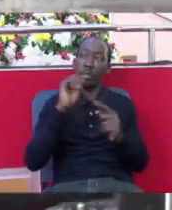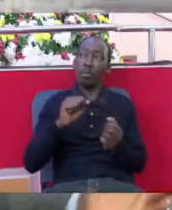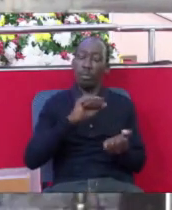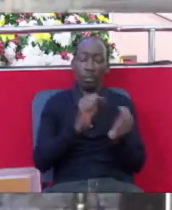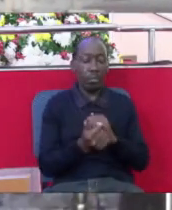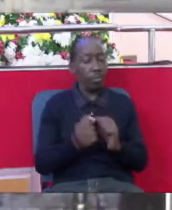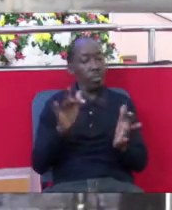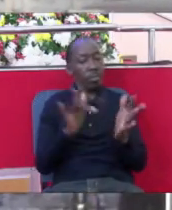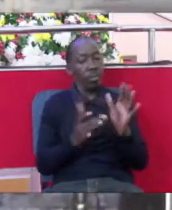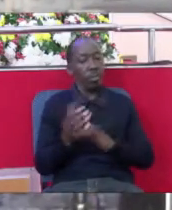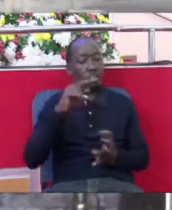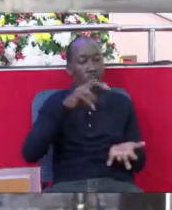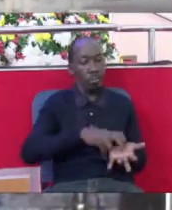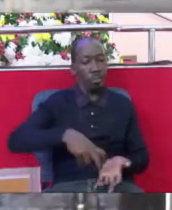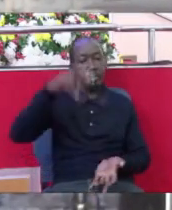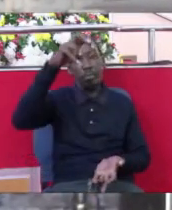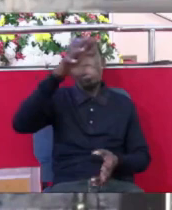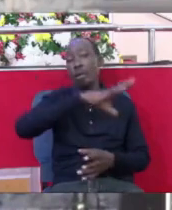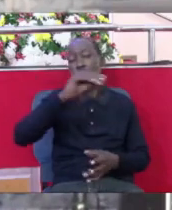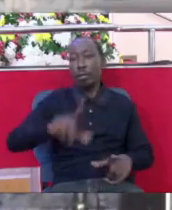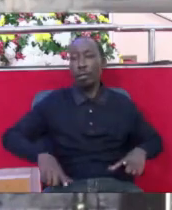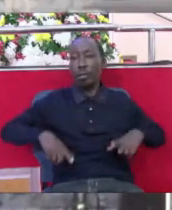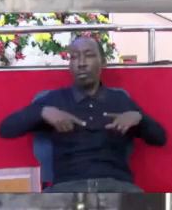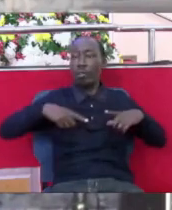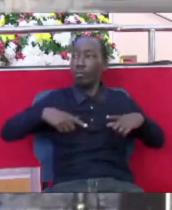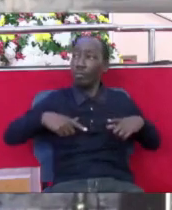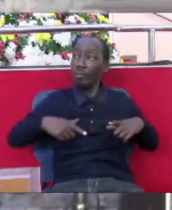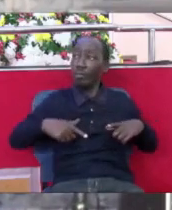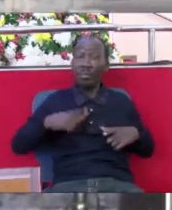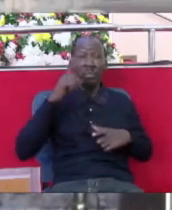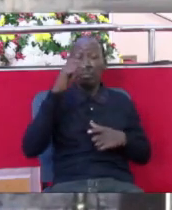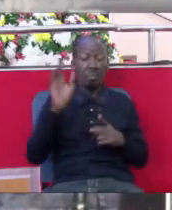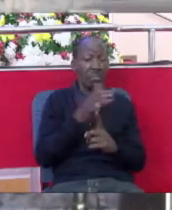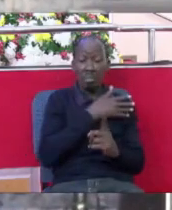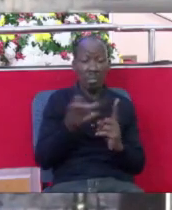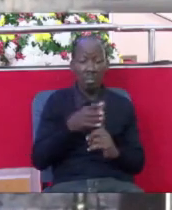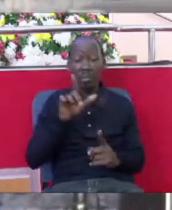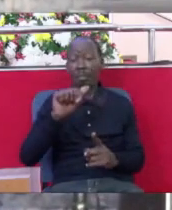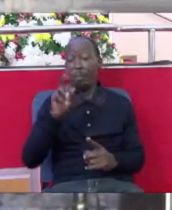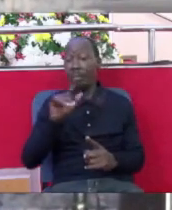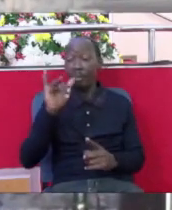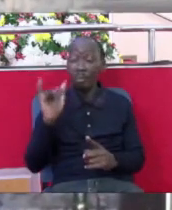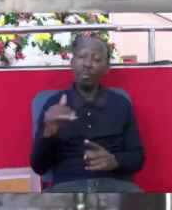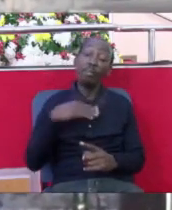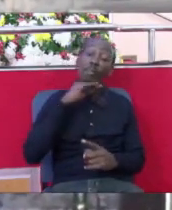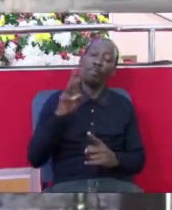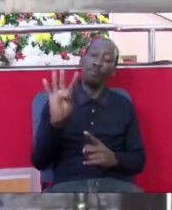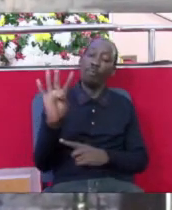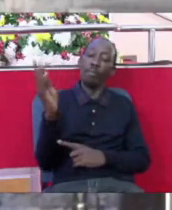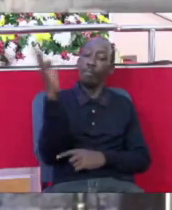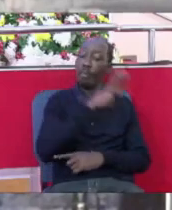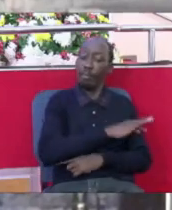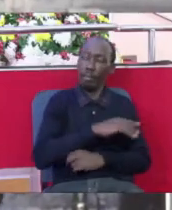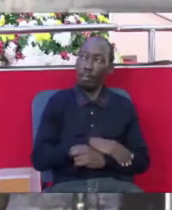of the resurrection and the life. Yule ambaye ana ufufuo na maisha. It didn't matter that Lazarus had been there for 4 days. Haikujalisha kwamba Lazaro